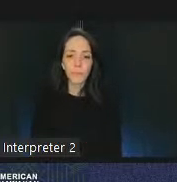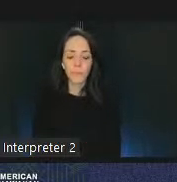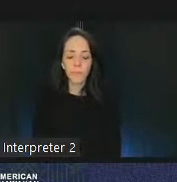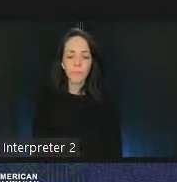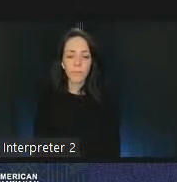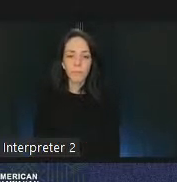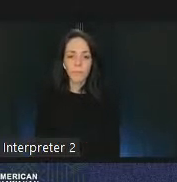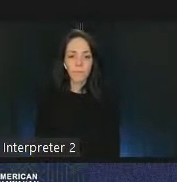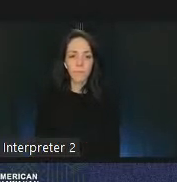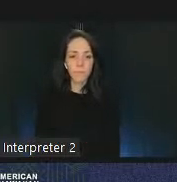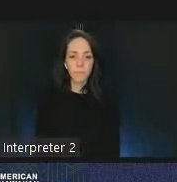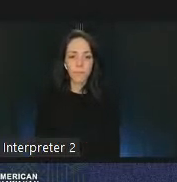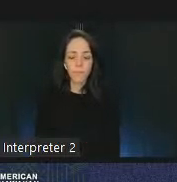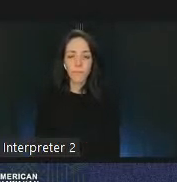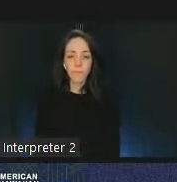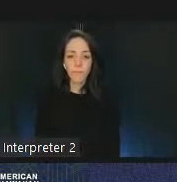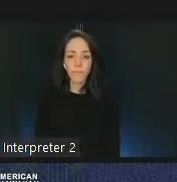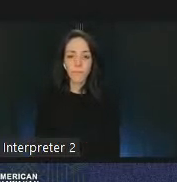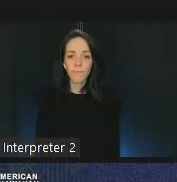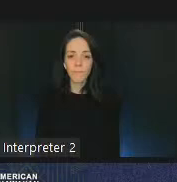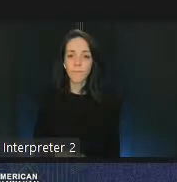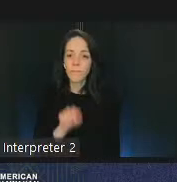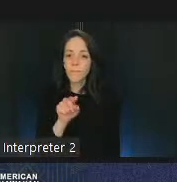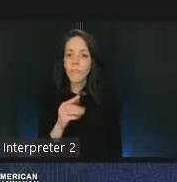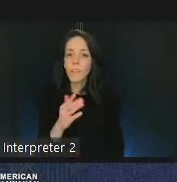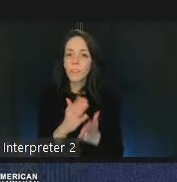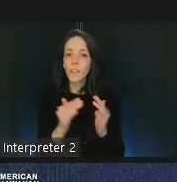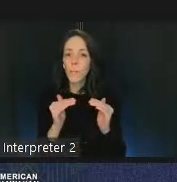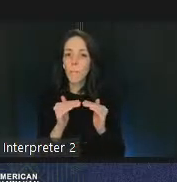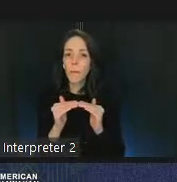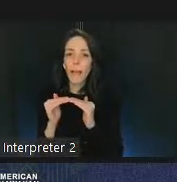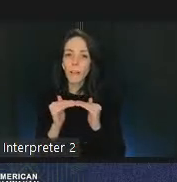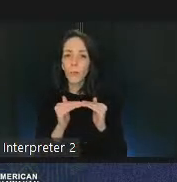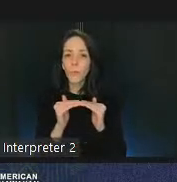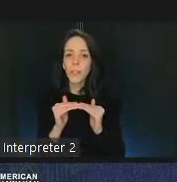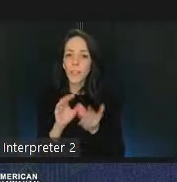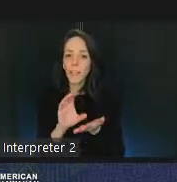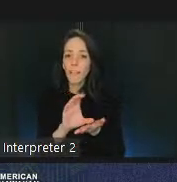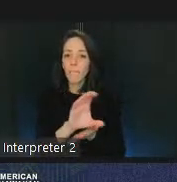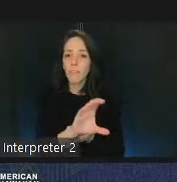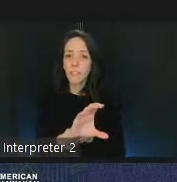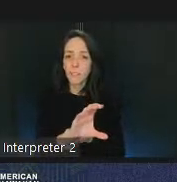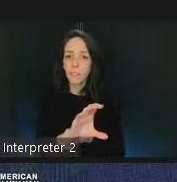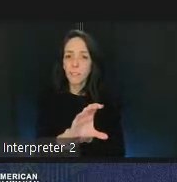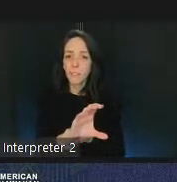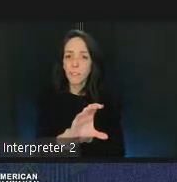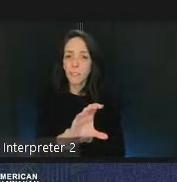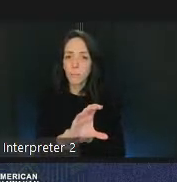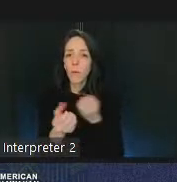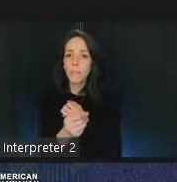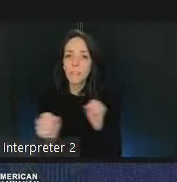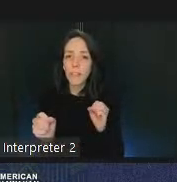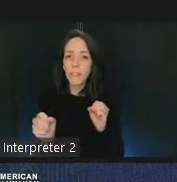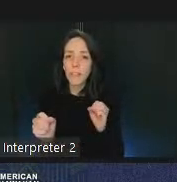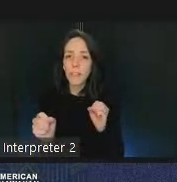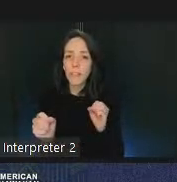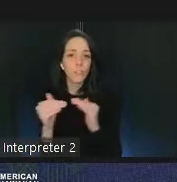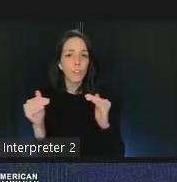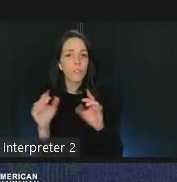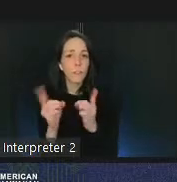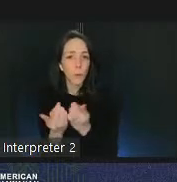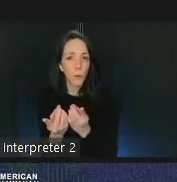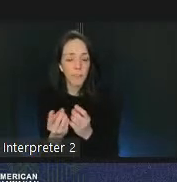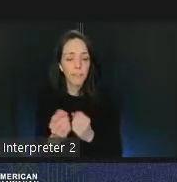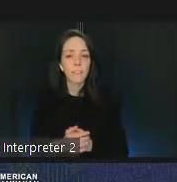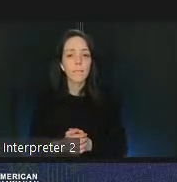I wanted to spend a few minutes on some of the equity investments from the Public Safety and Justice Departments. But given time, I would